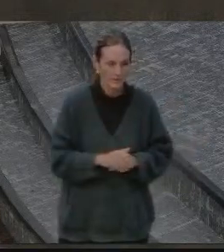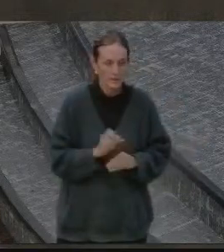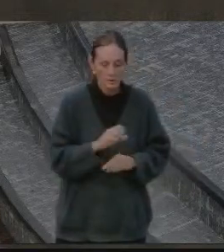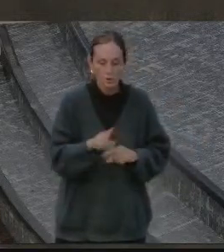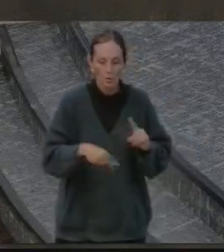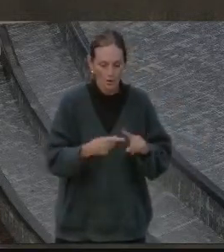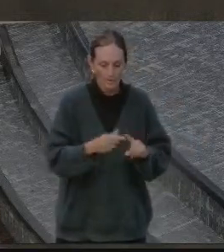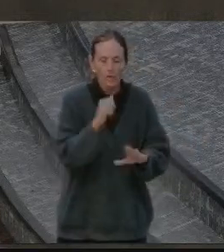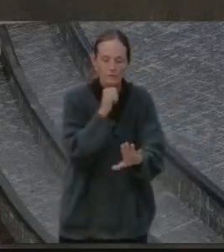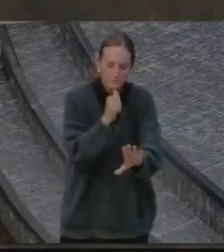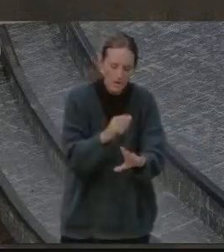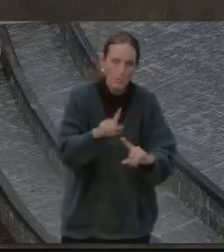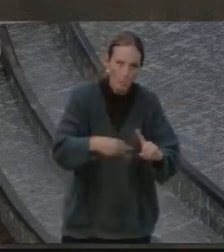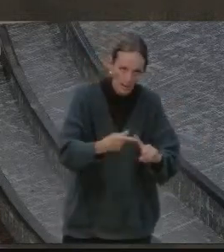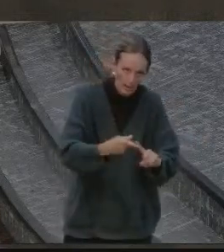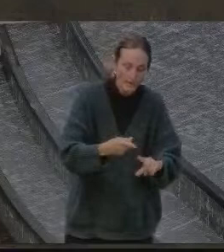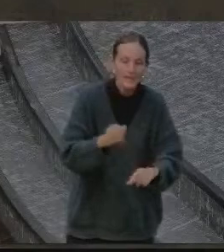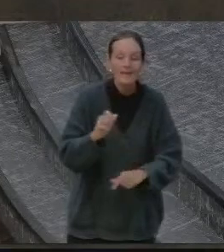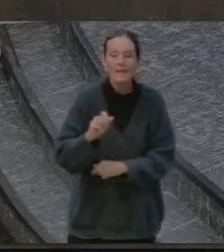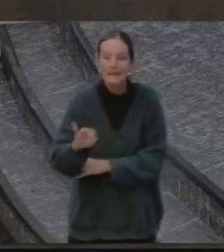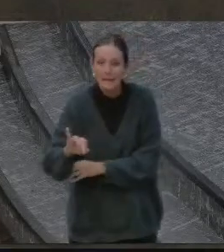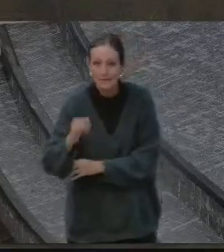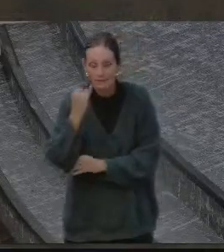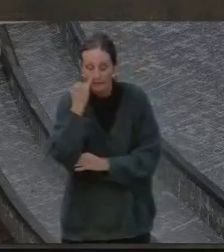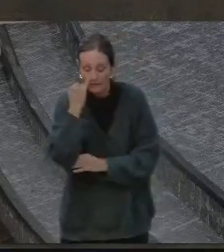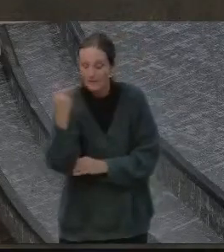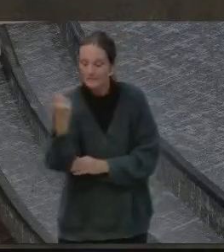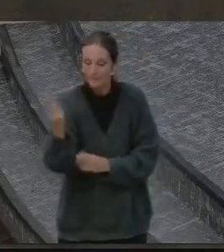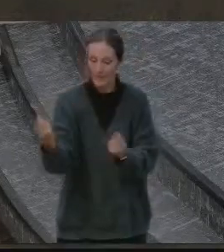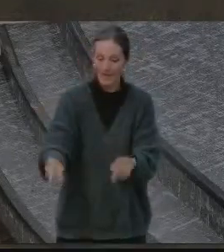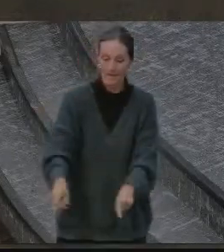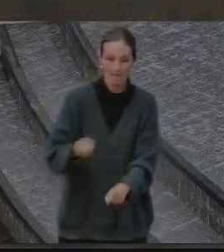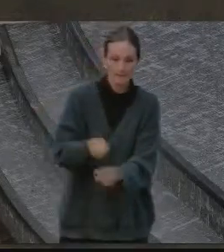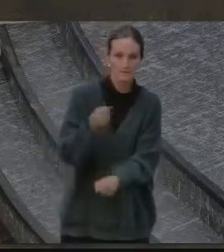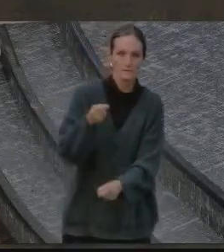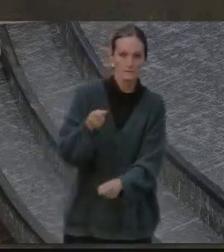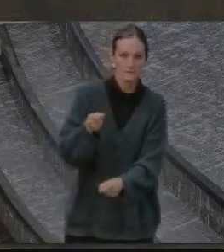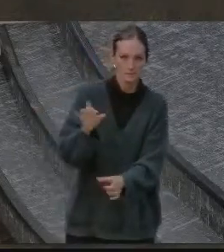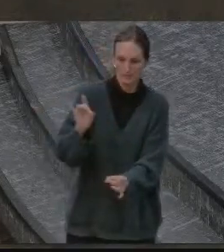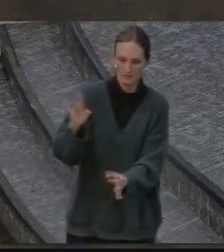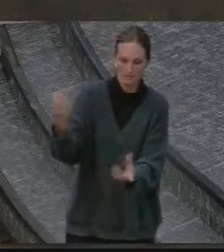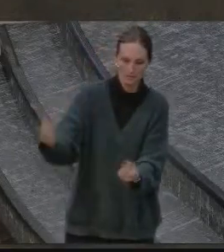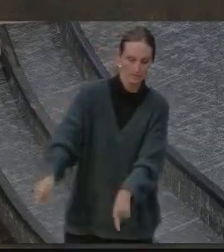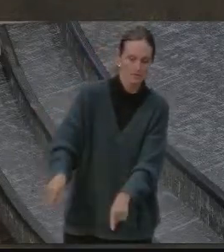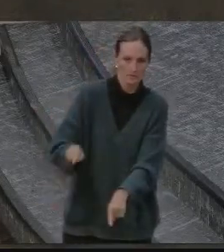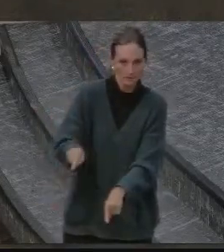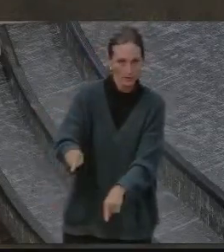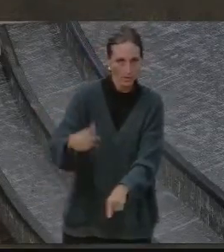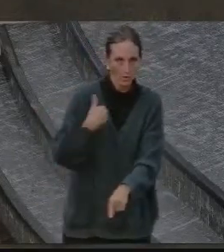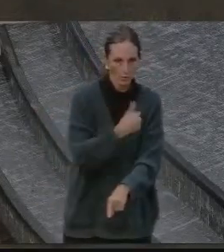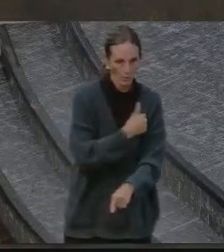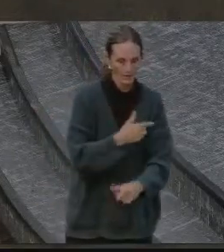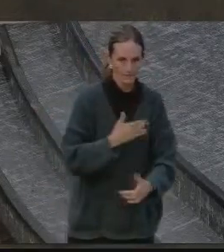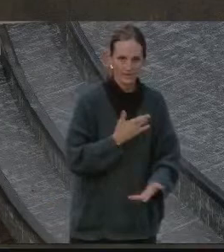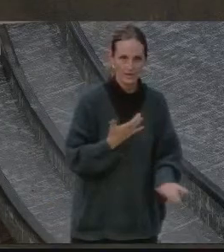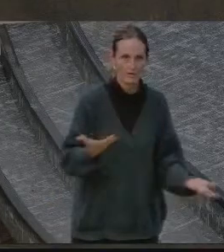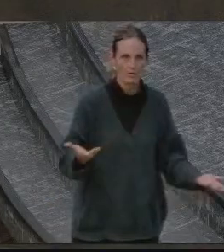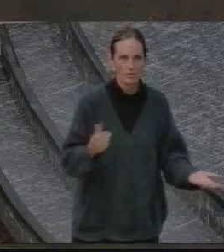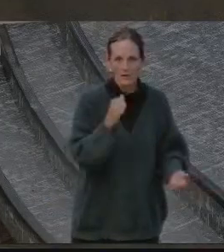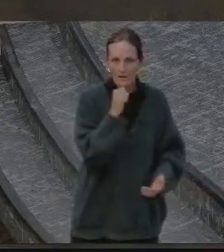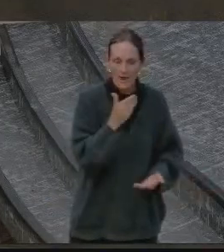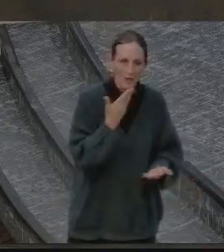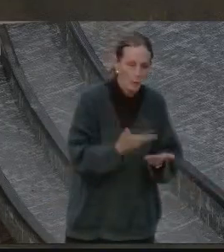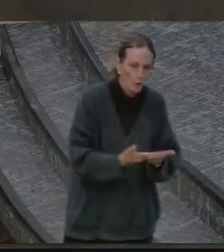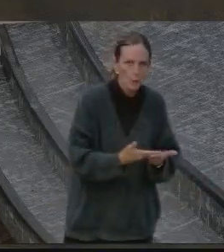but if something like this does happen, we can at least feel, you know, I don't want to even say